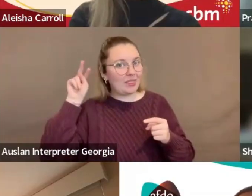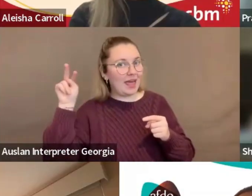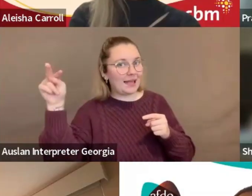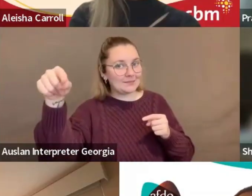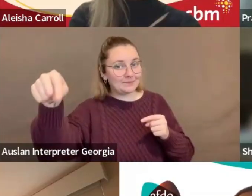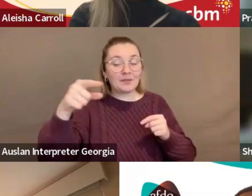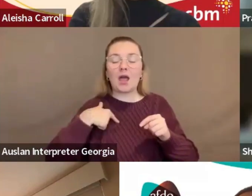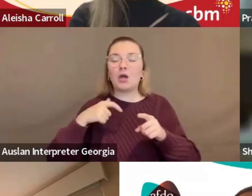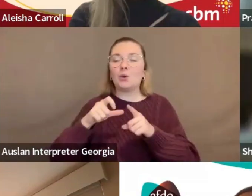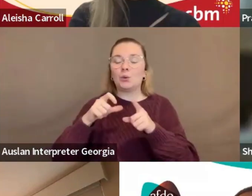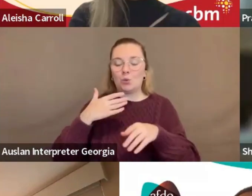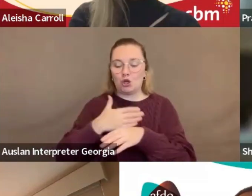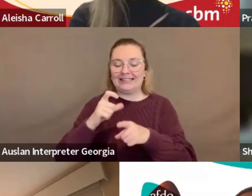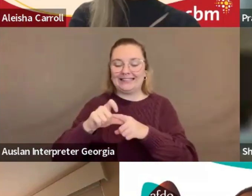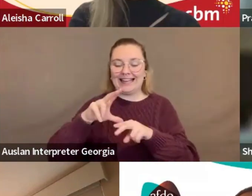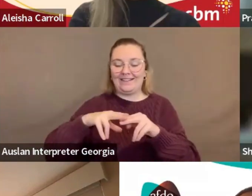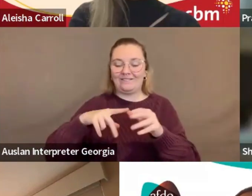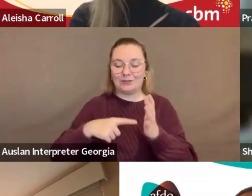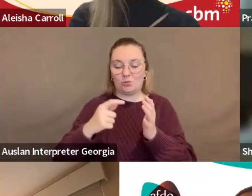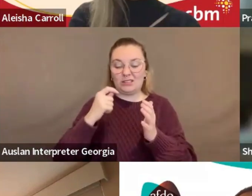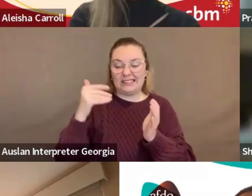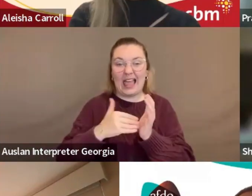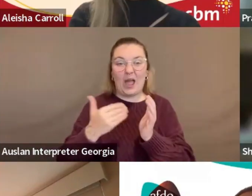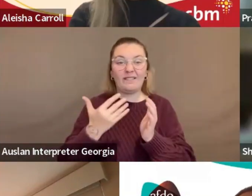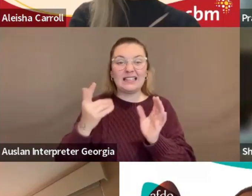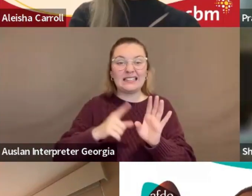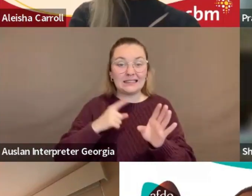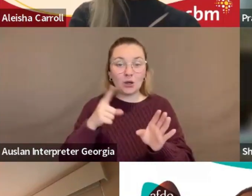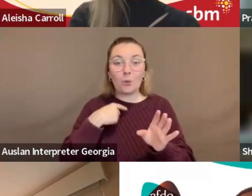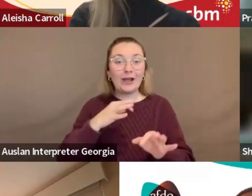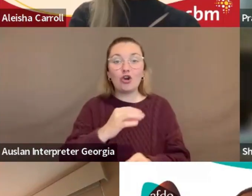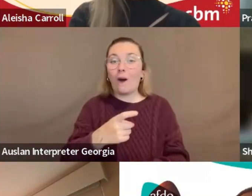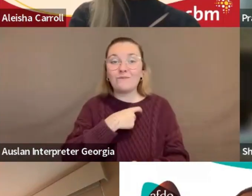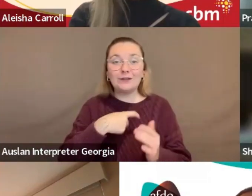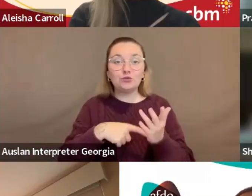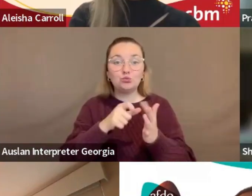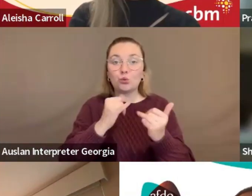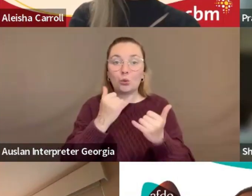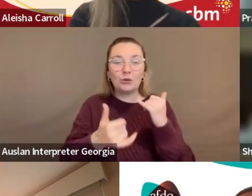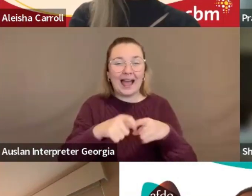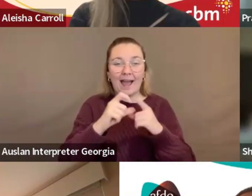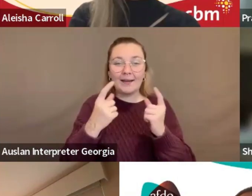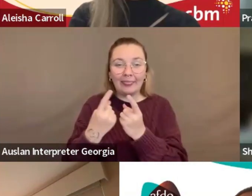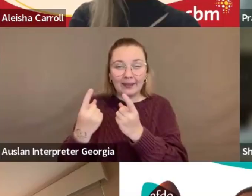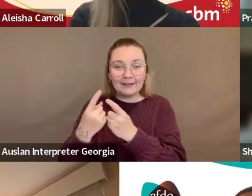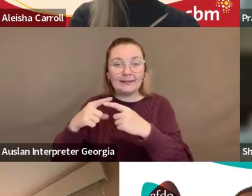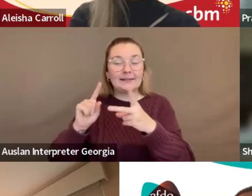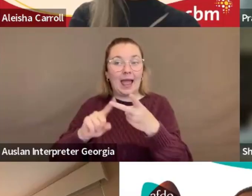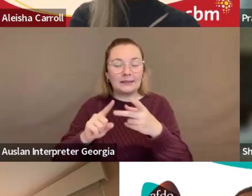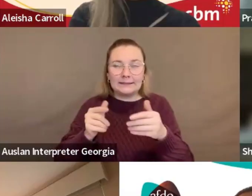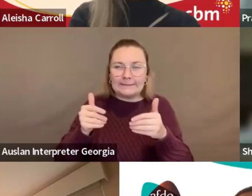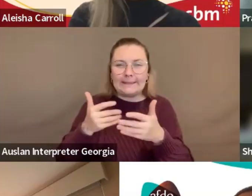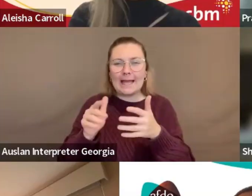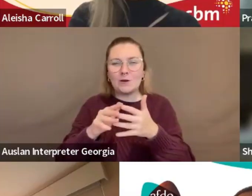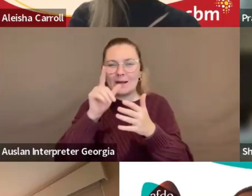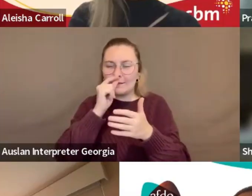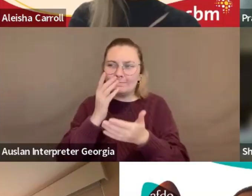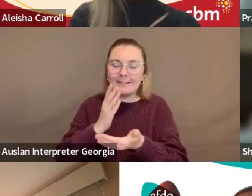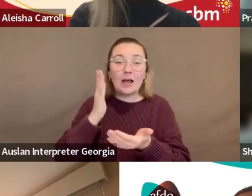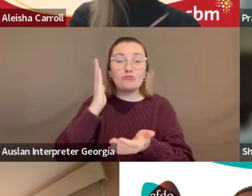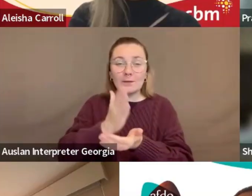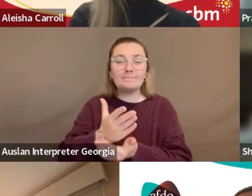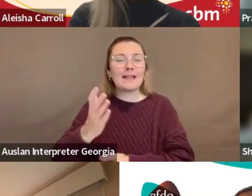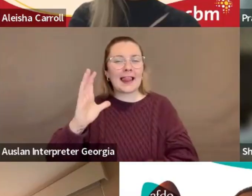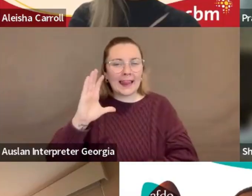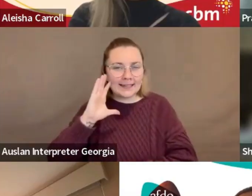in DFAT in our region for close to 15 years is we're not afraid to do hard things and to grapple with complex issues and authentically listen and to try